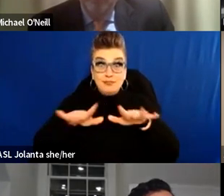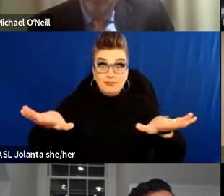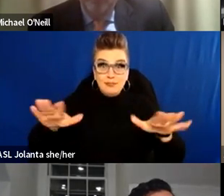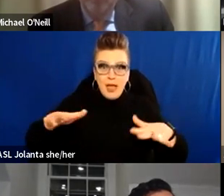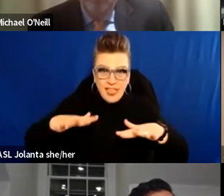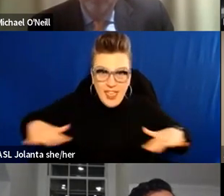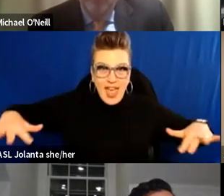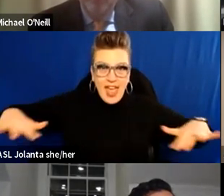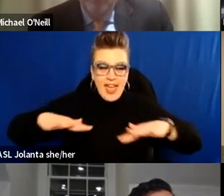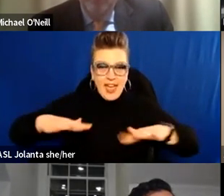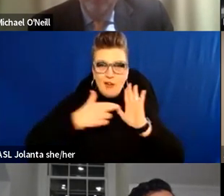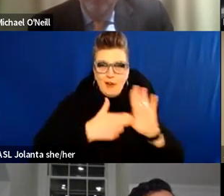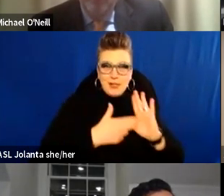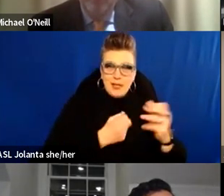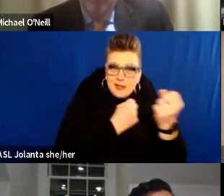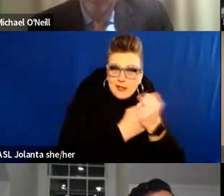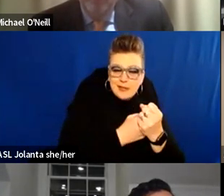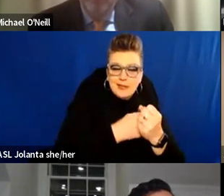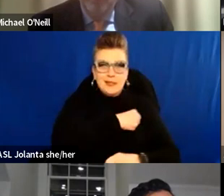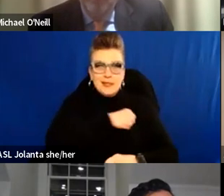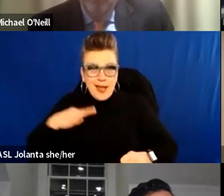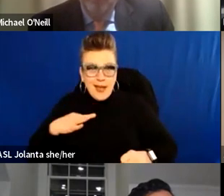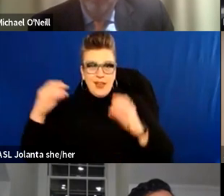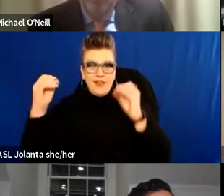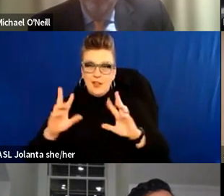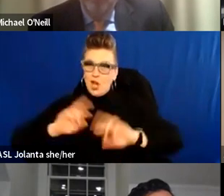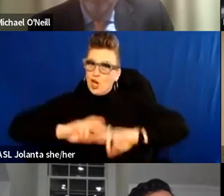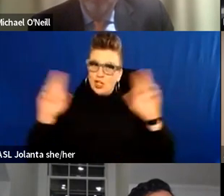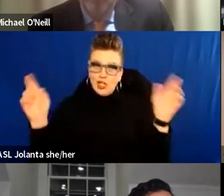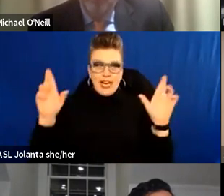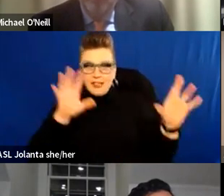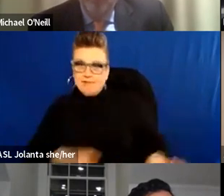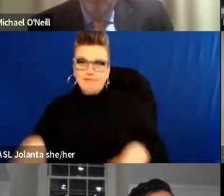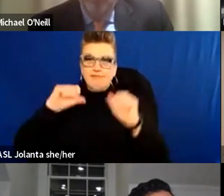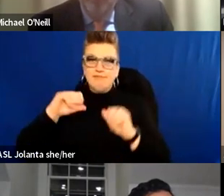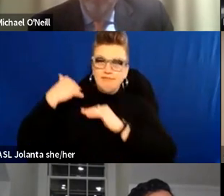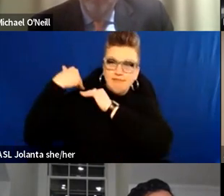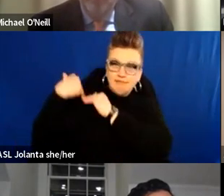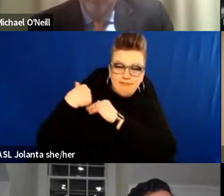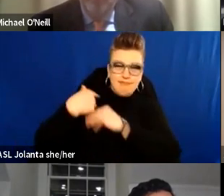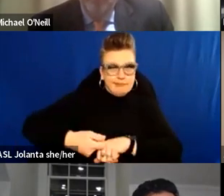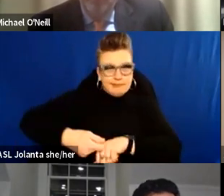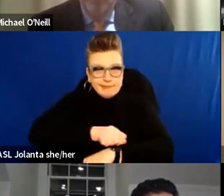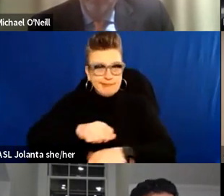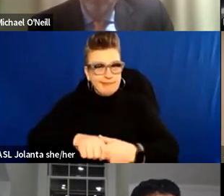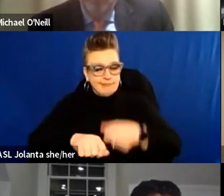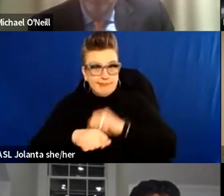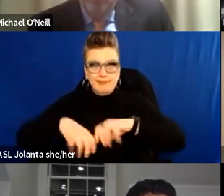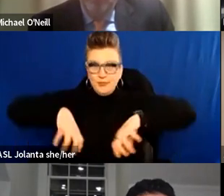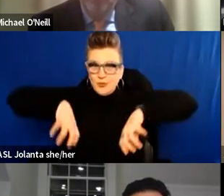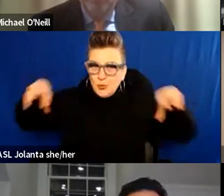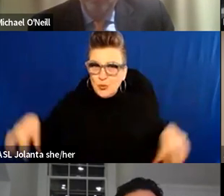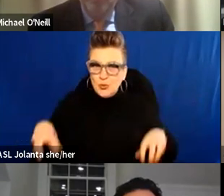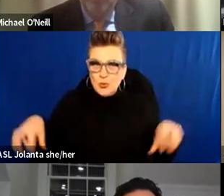are ready and willing to take up the mantle roll up their sleeves and do this really hard work of their own